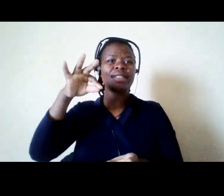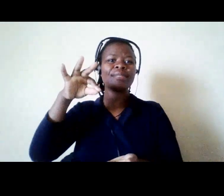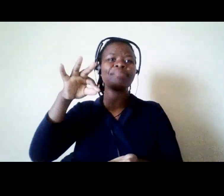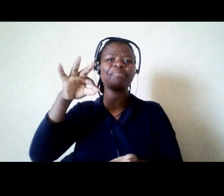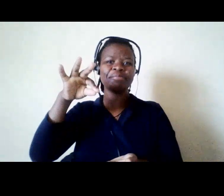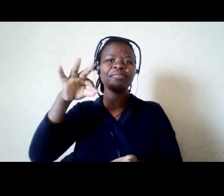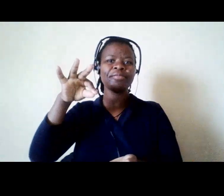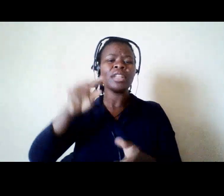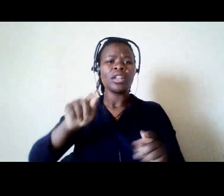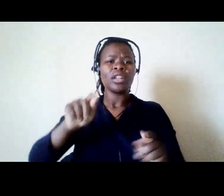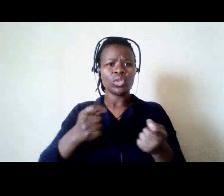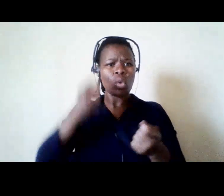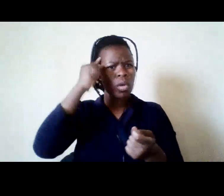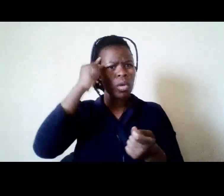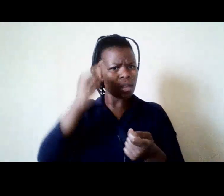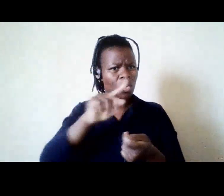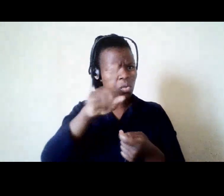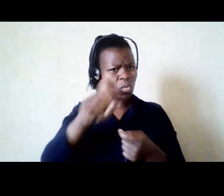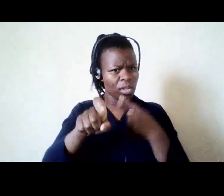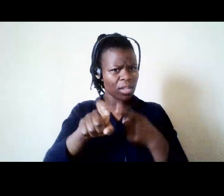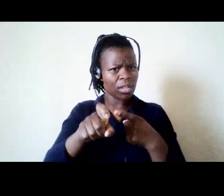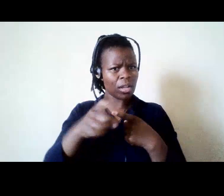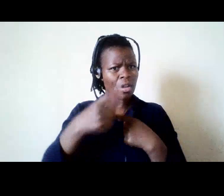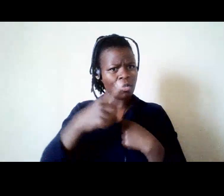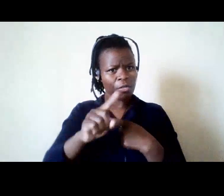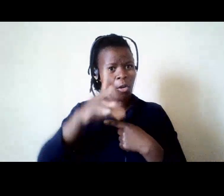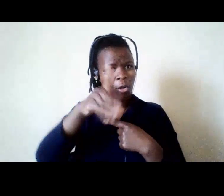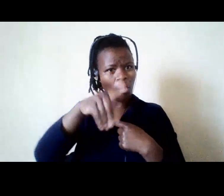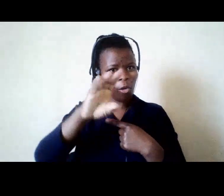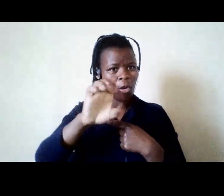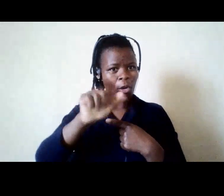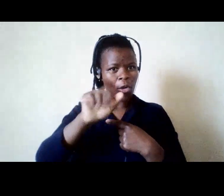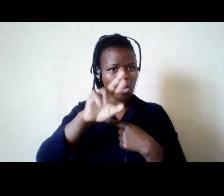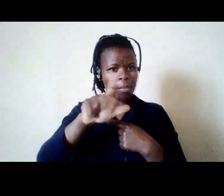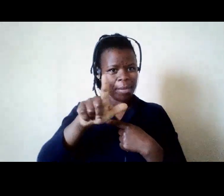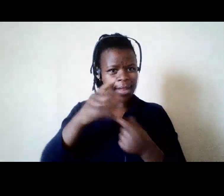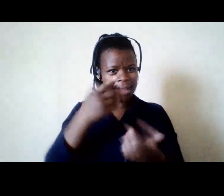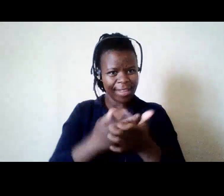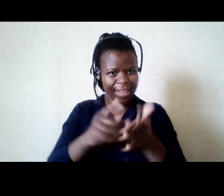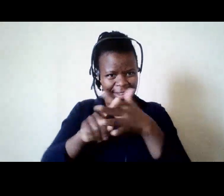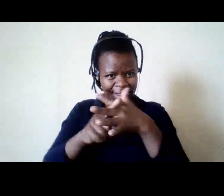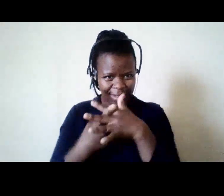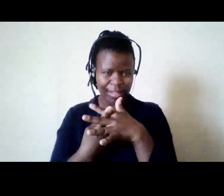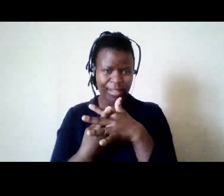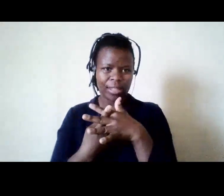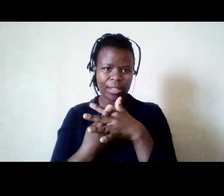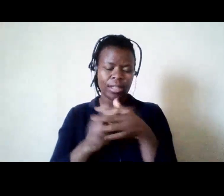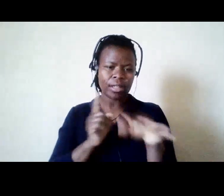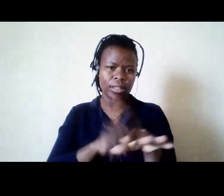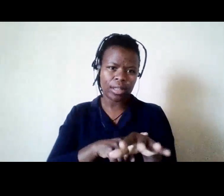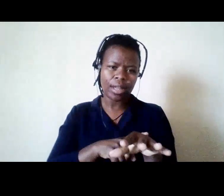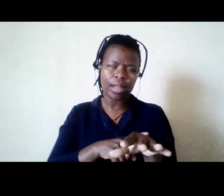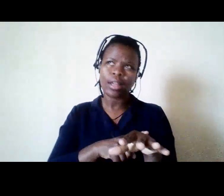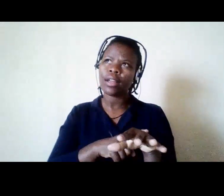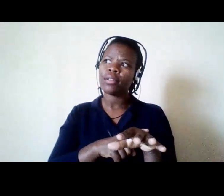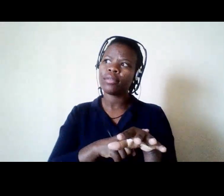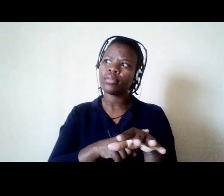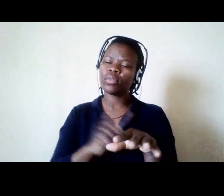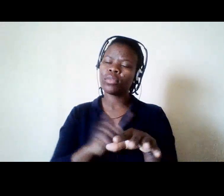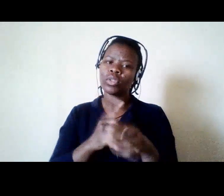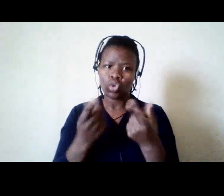So I think this question is probably for Pearl to answer. Like when she was doing the research, did she